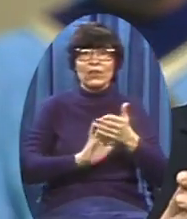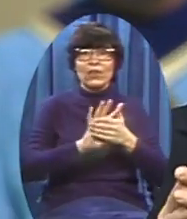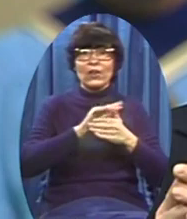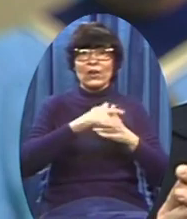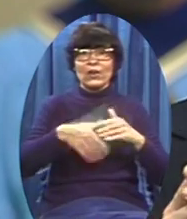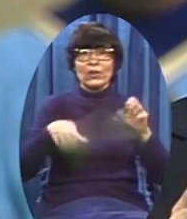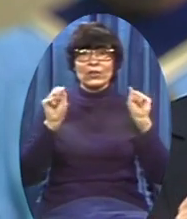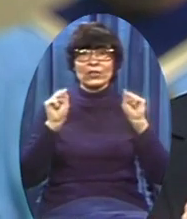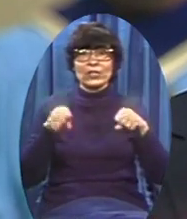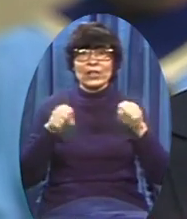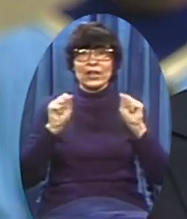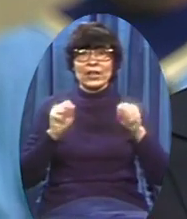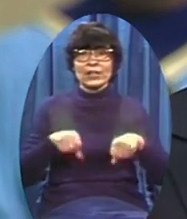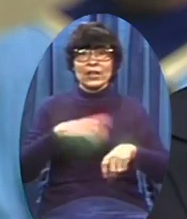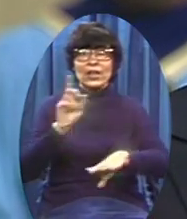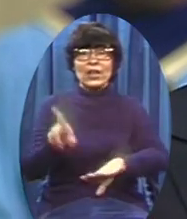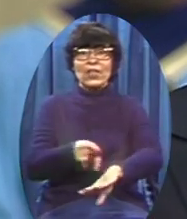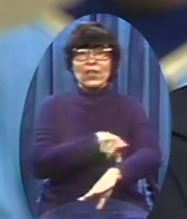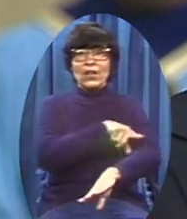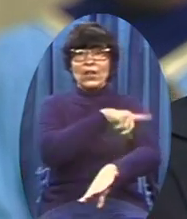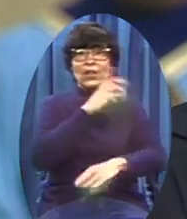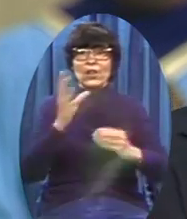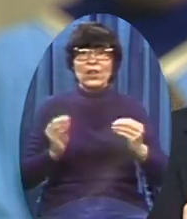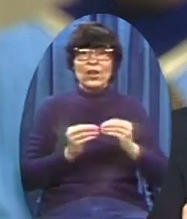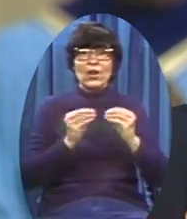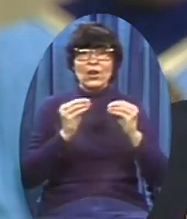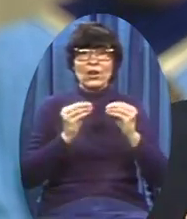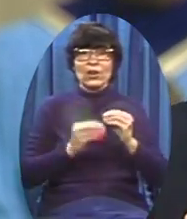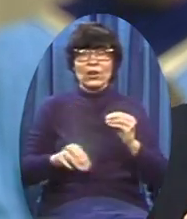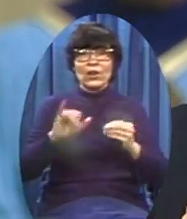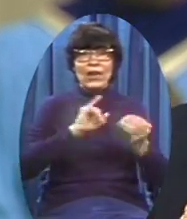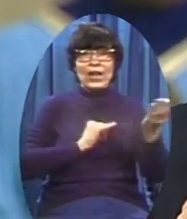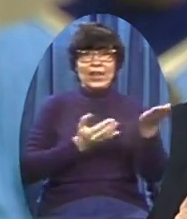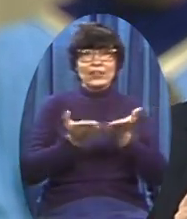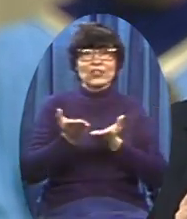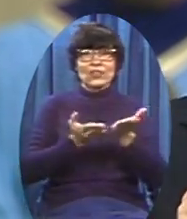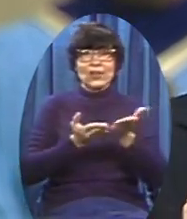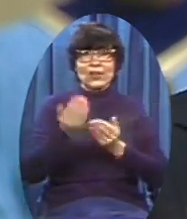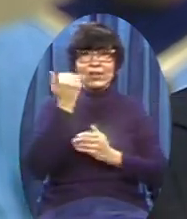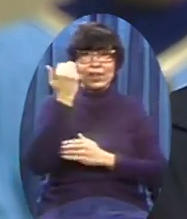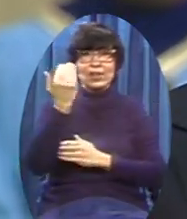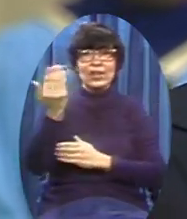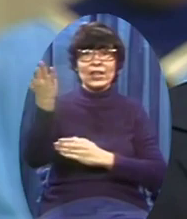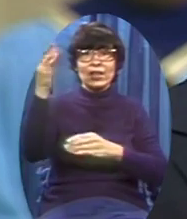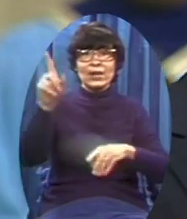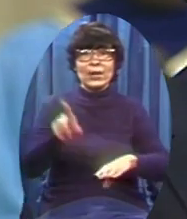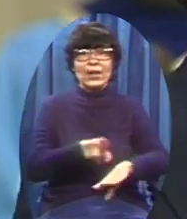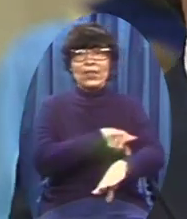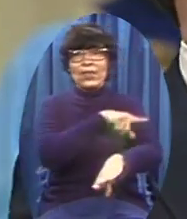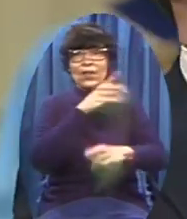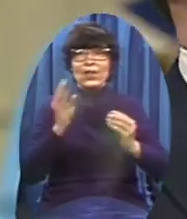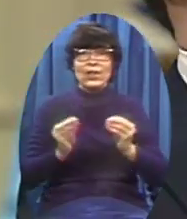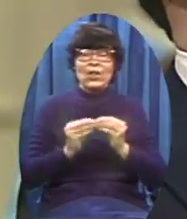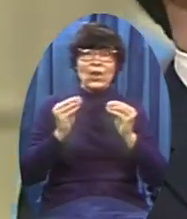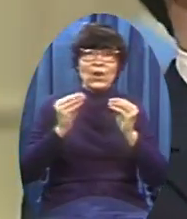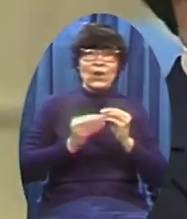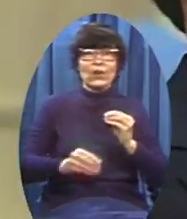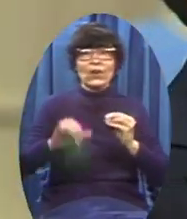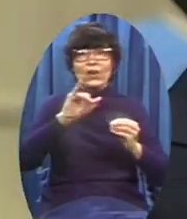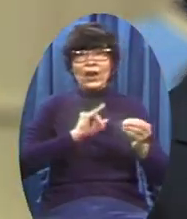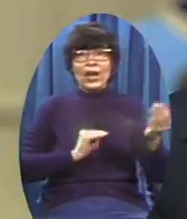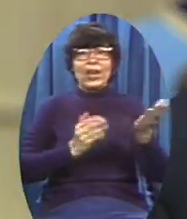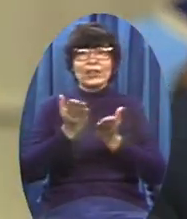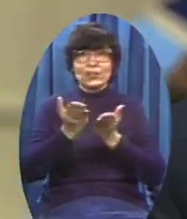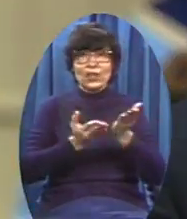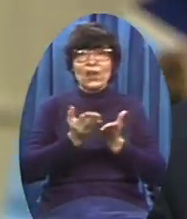overflows. Yes, the longer I serve him, the longer I